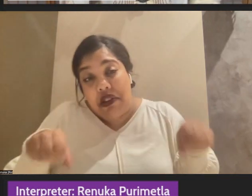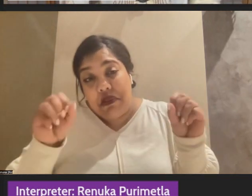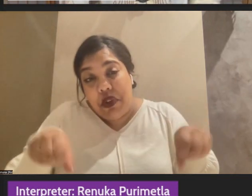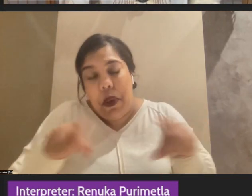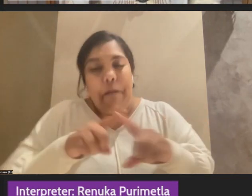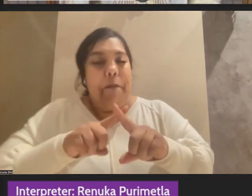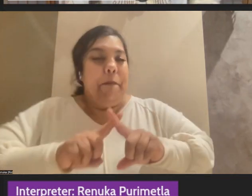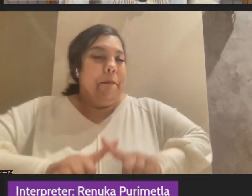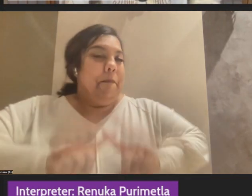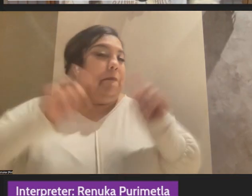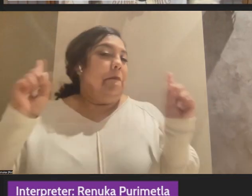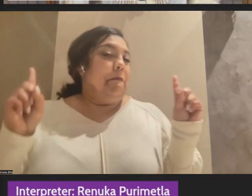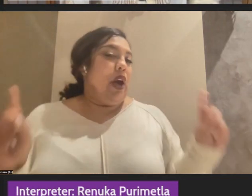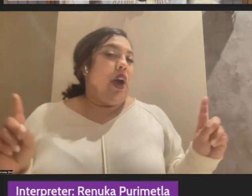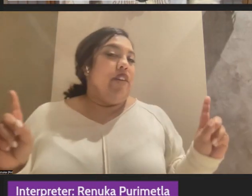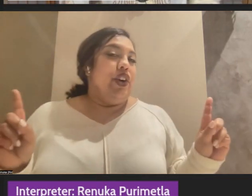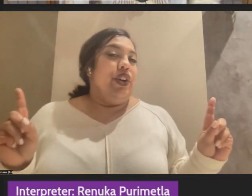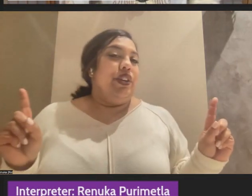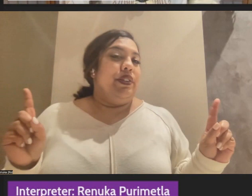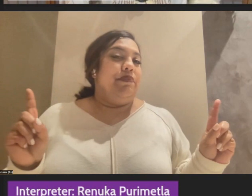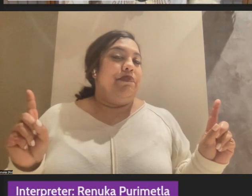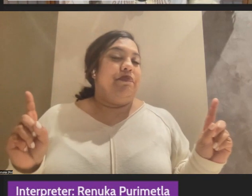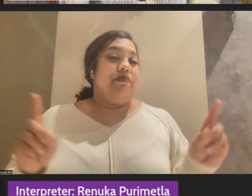However, it is highly unlikely,